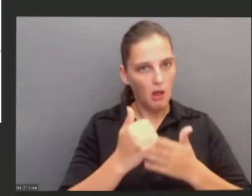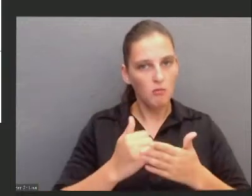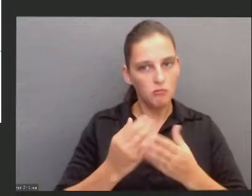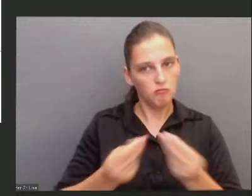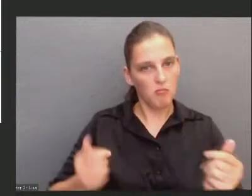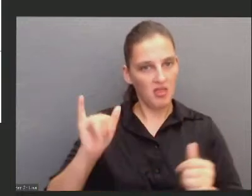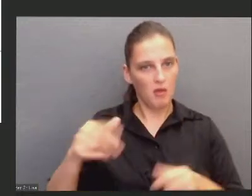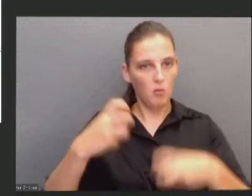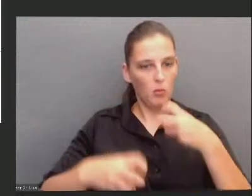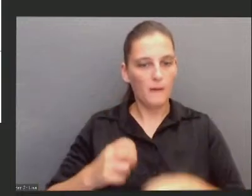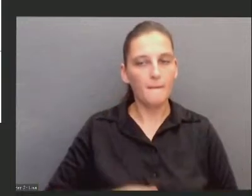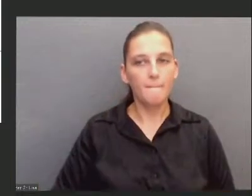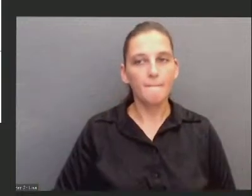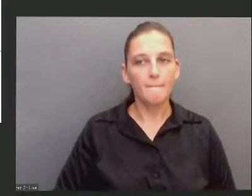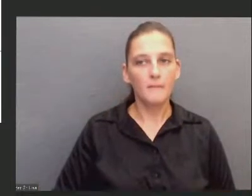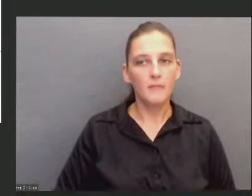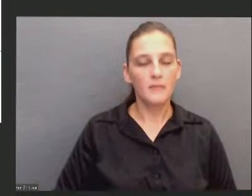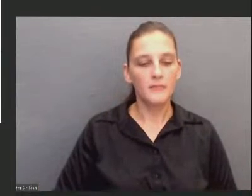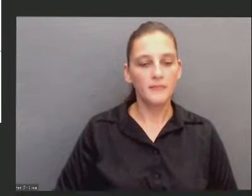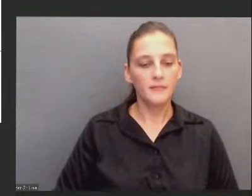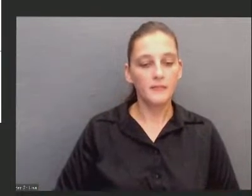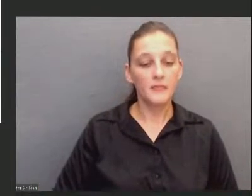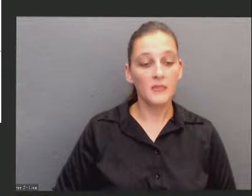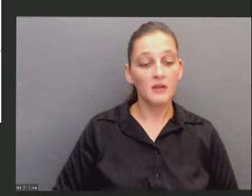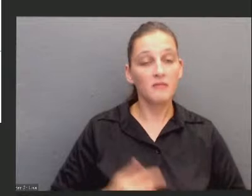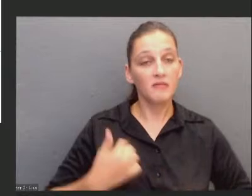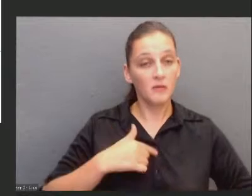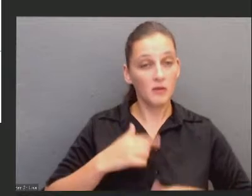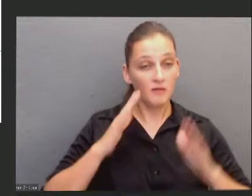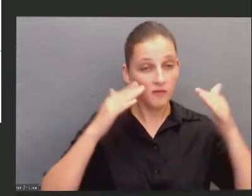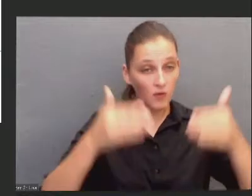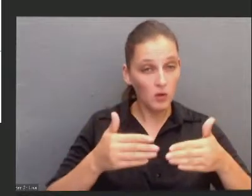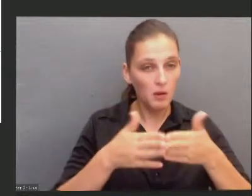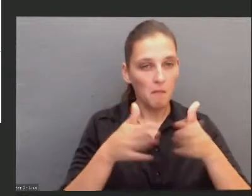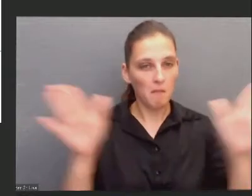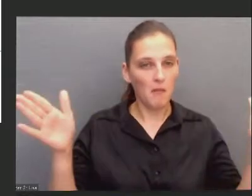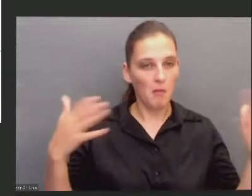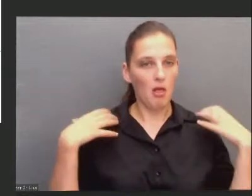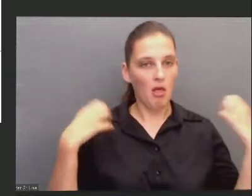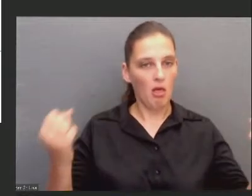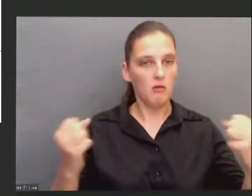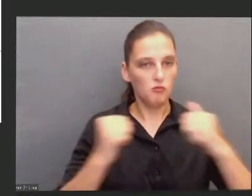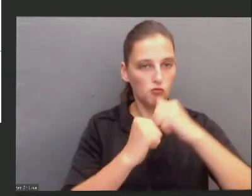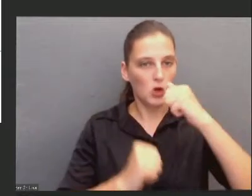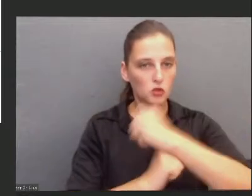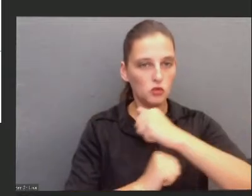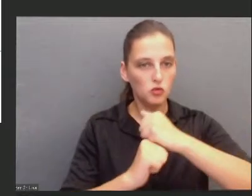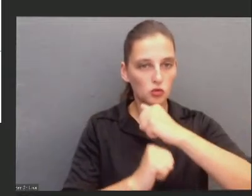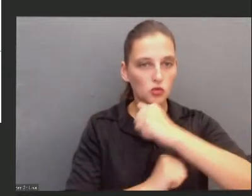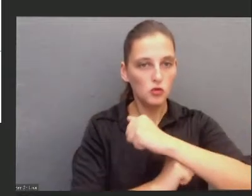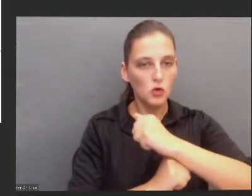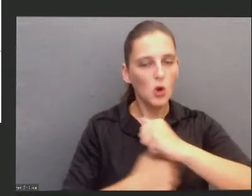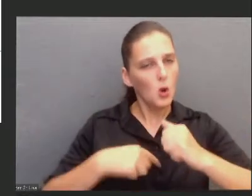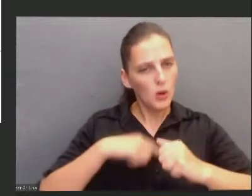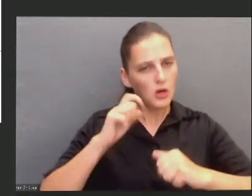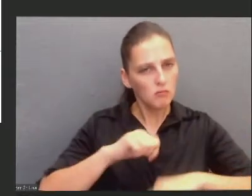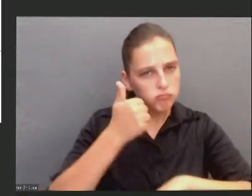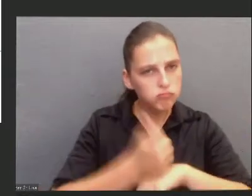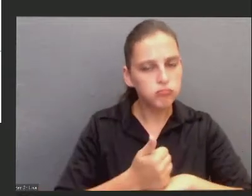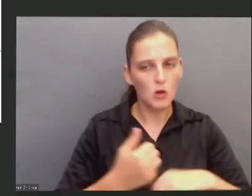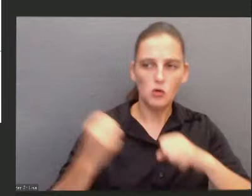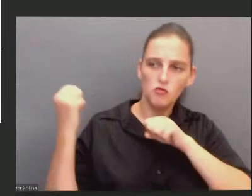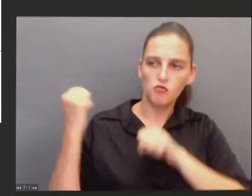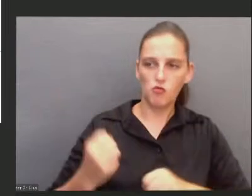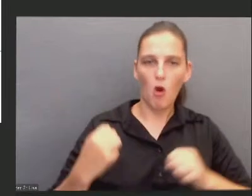And one key thing we've focused on is public health infrastructure. Developing a strong public health infrastructure is